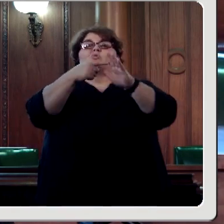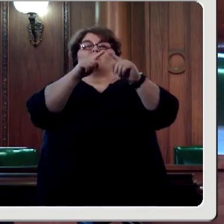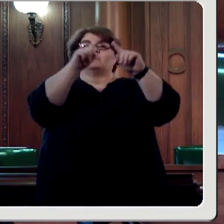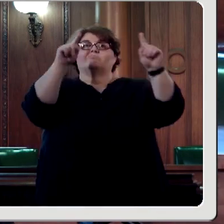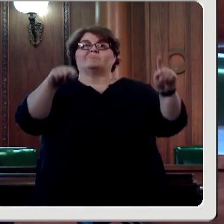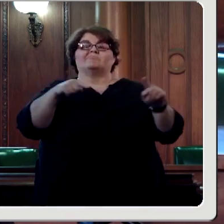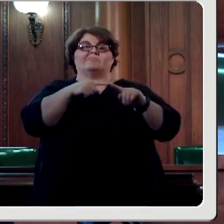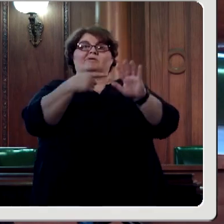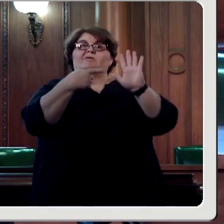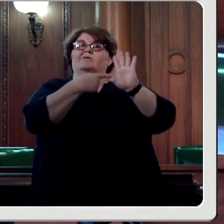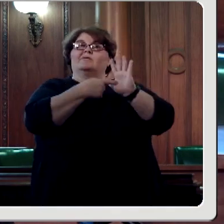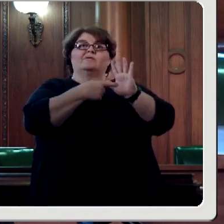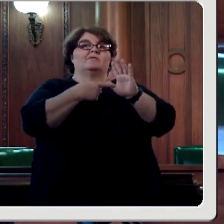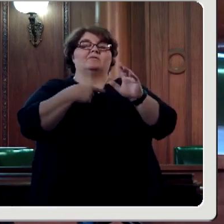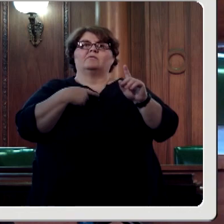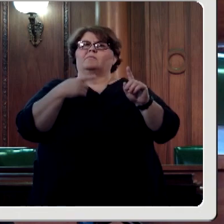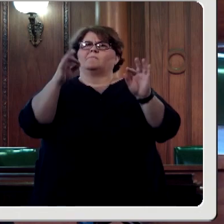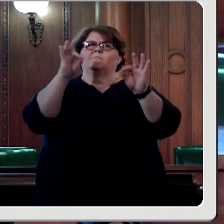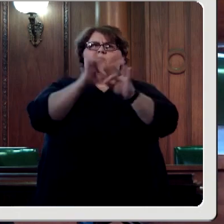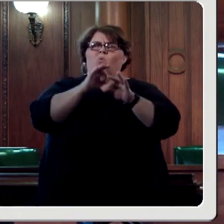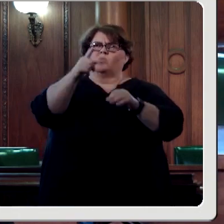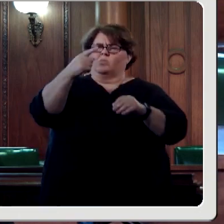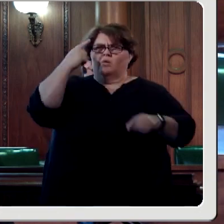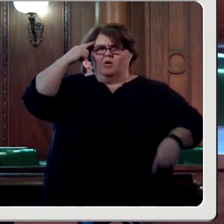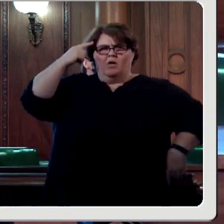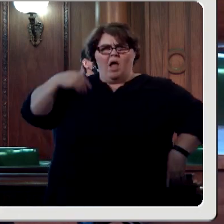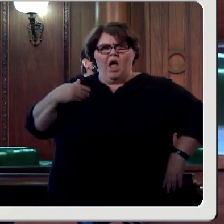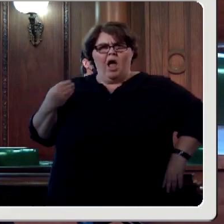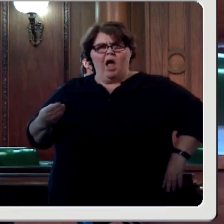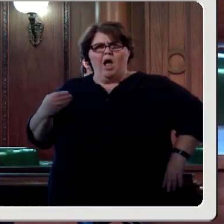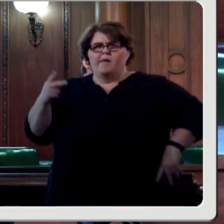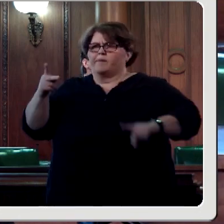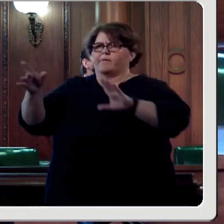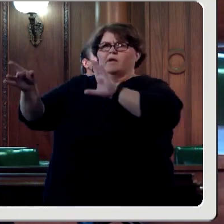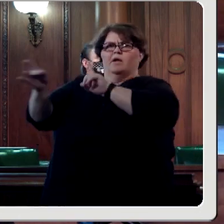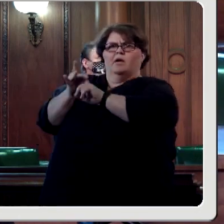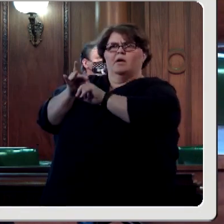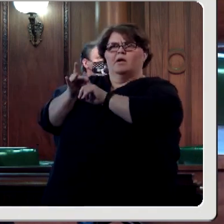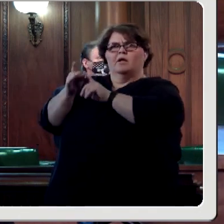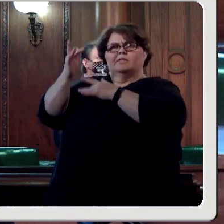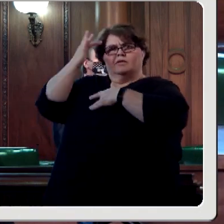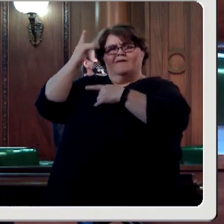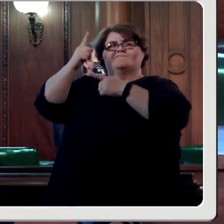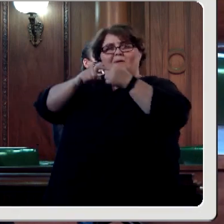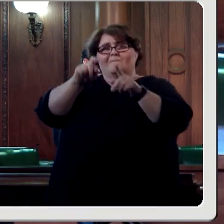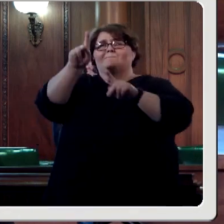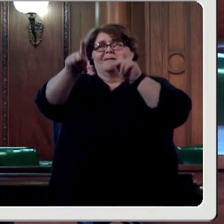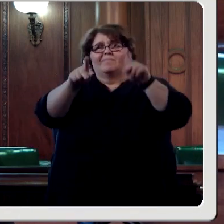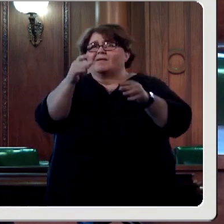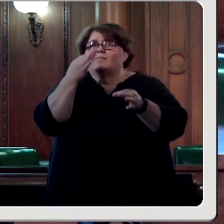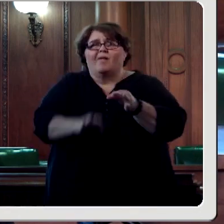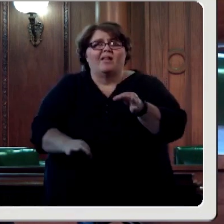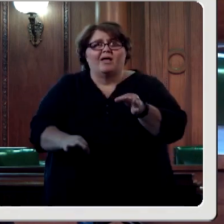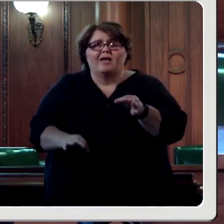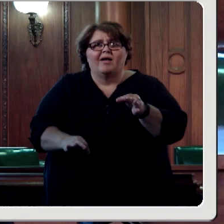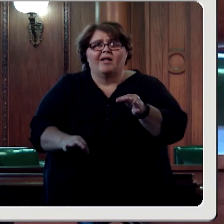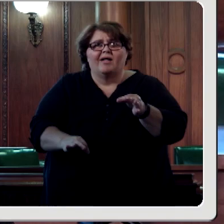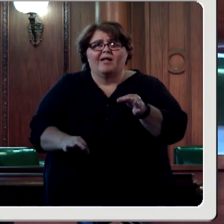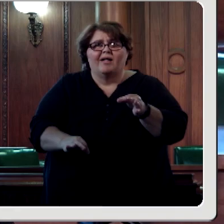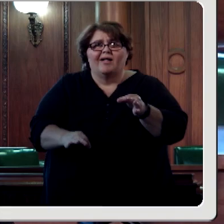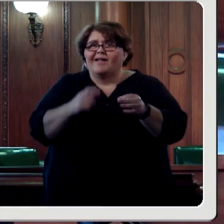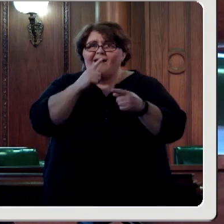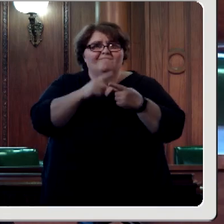which we can see that spread, it can result, as we've seen here on that graph, in more and more